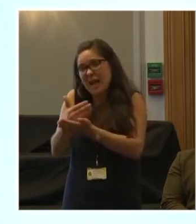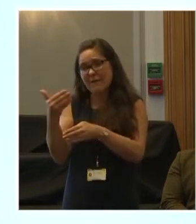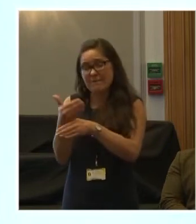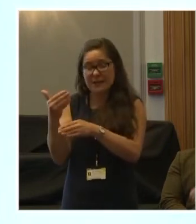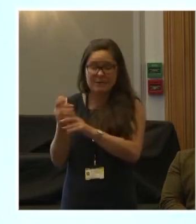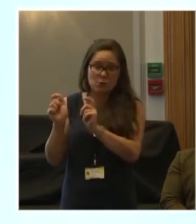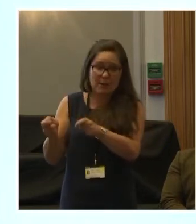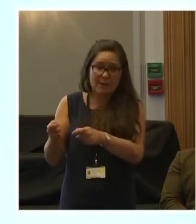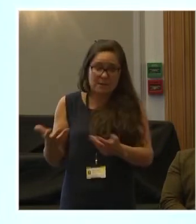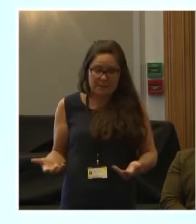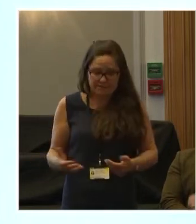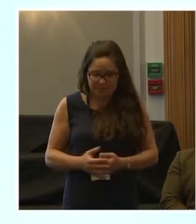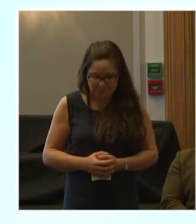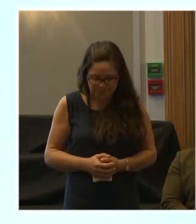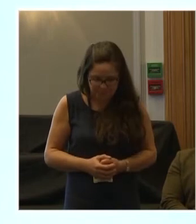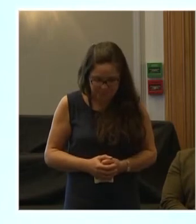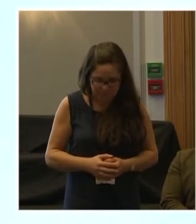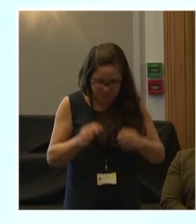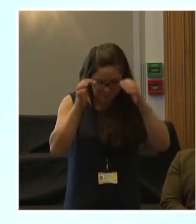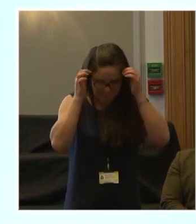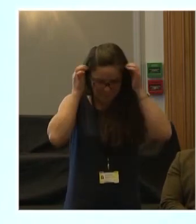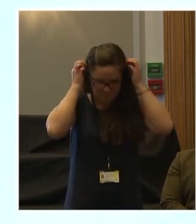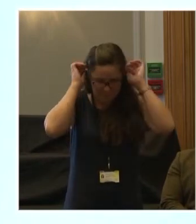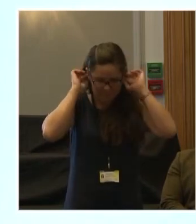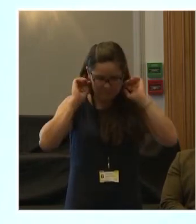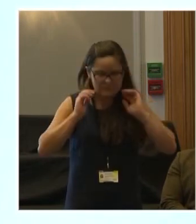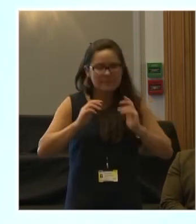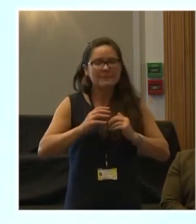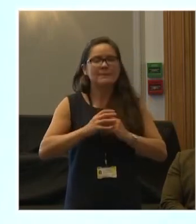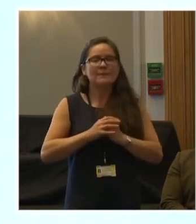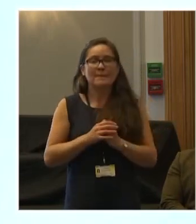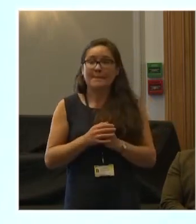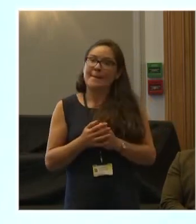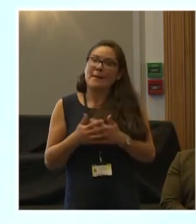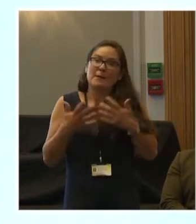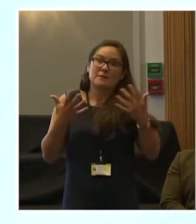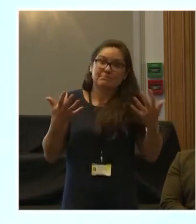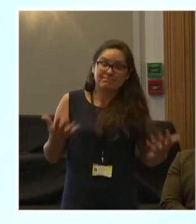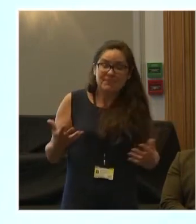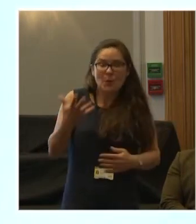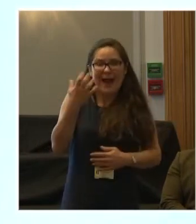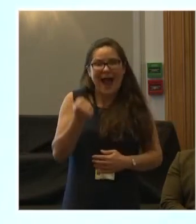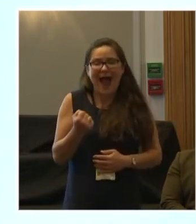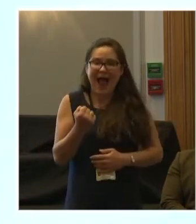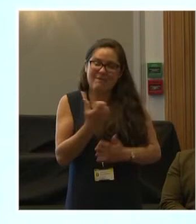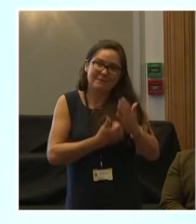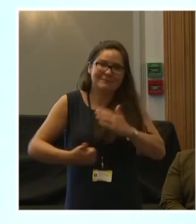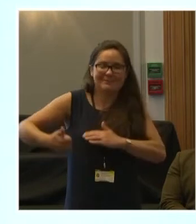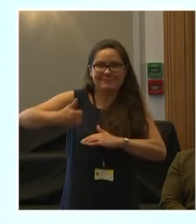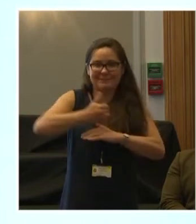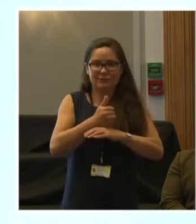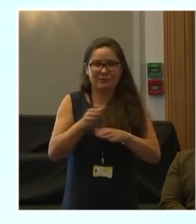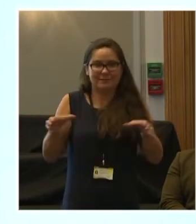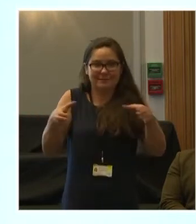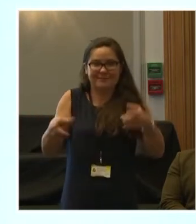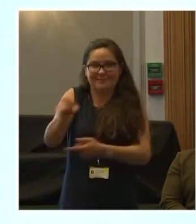said, and of course, we have our groundbreaking consortium, the UKRDC, which is helped to fund by Fight for